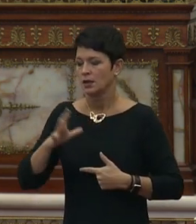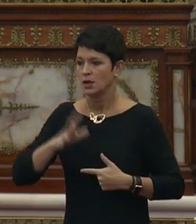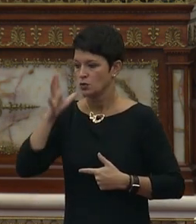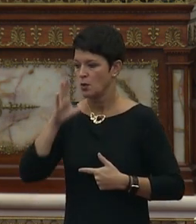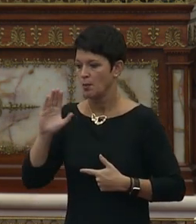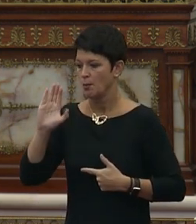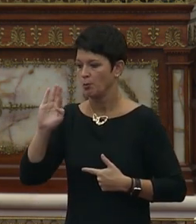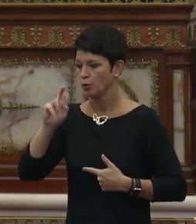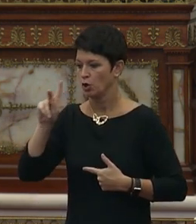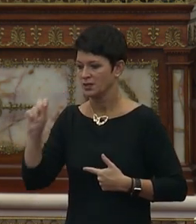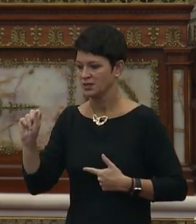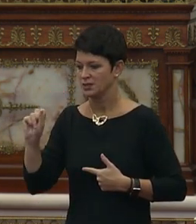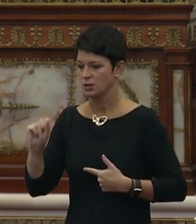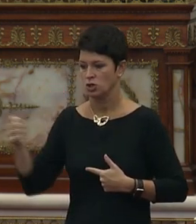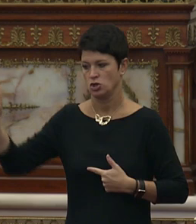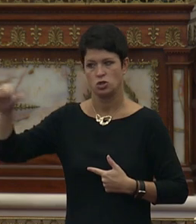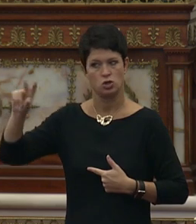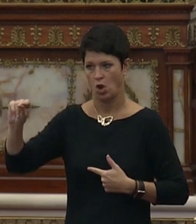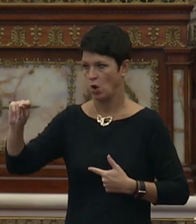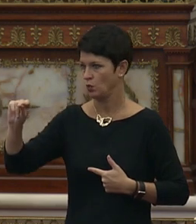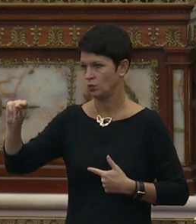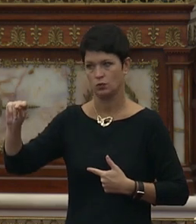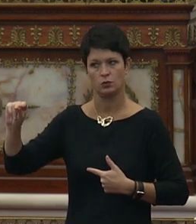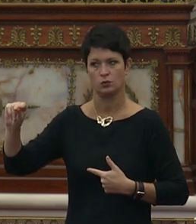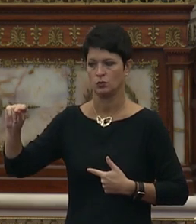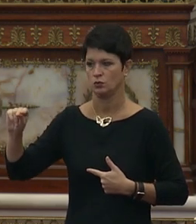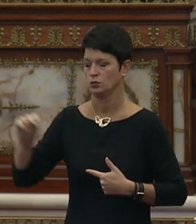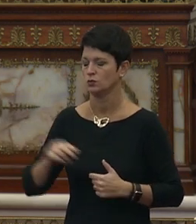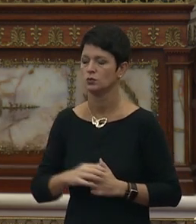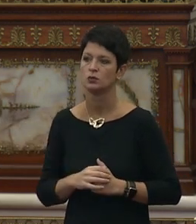Councilwoman Brooks? Nay.